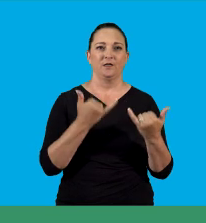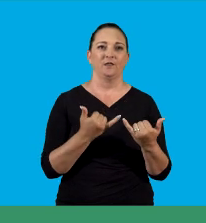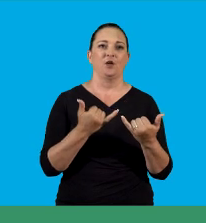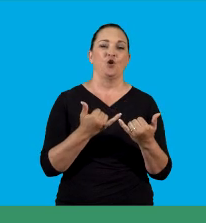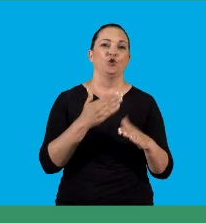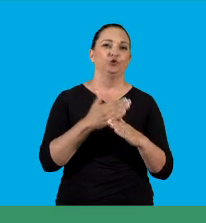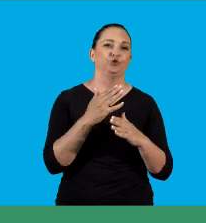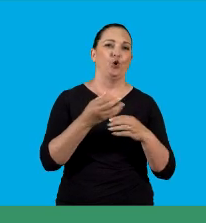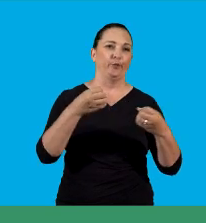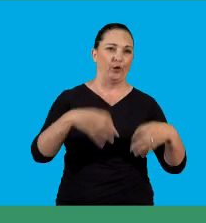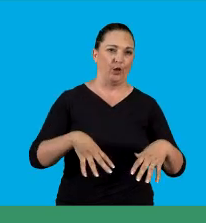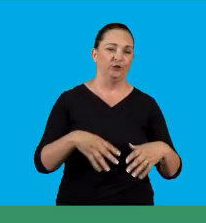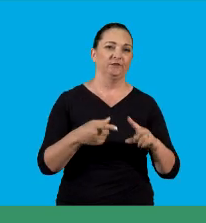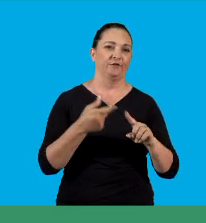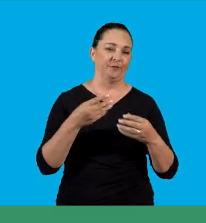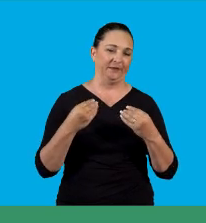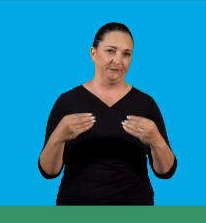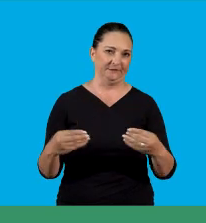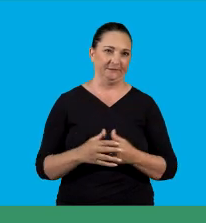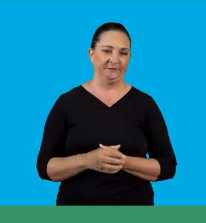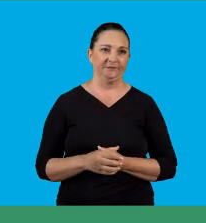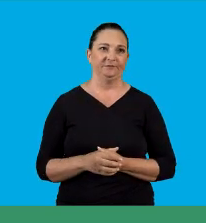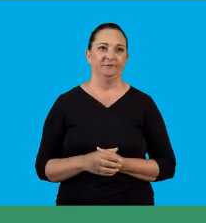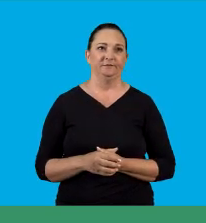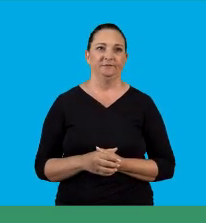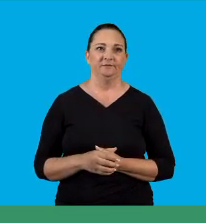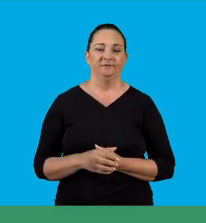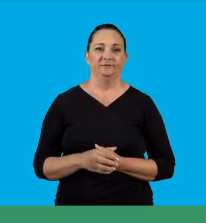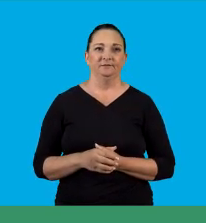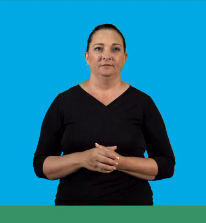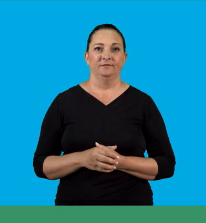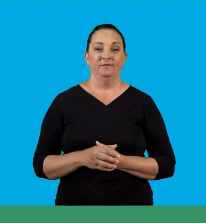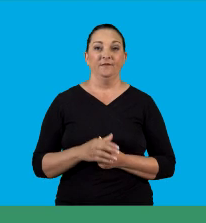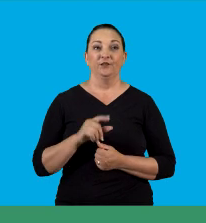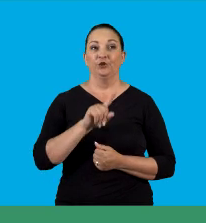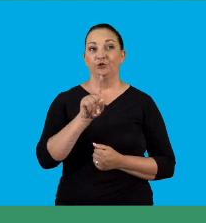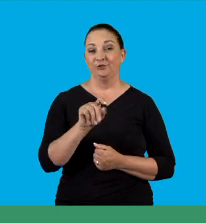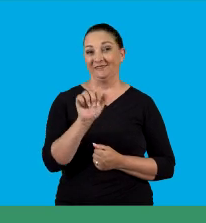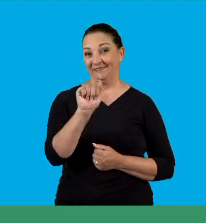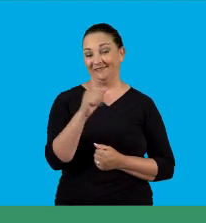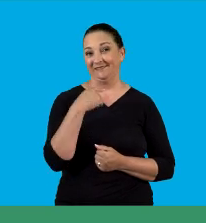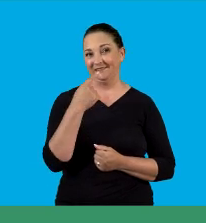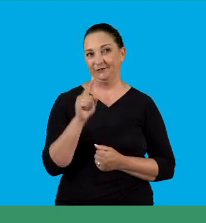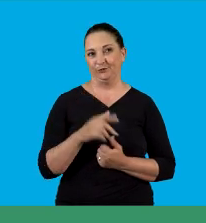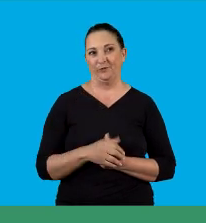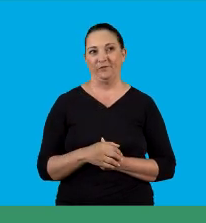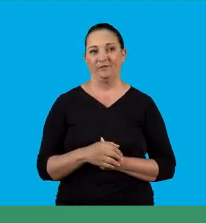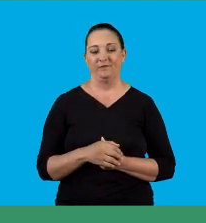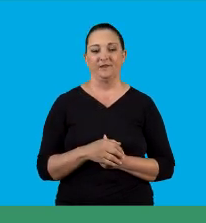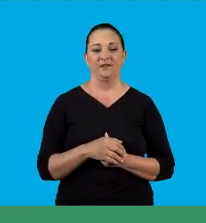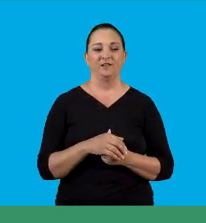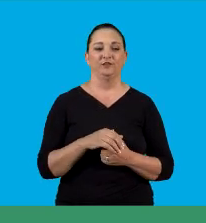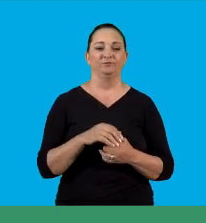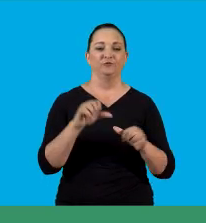to job losses in the company. Now, question number A, it says, identify